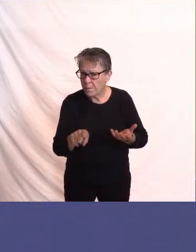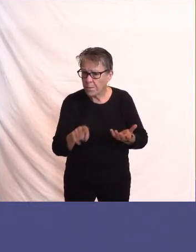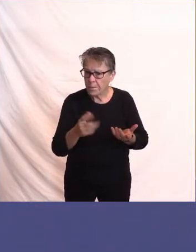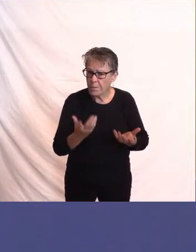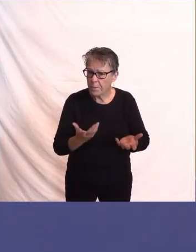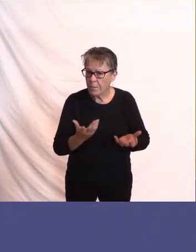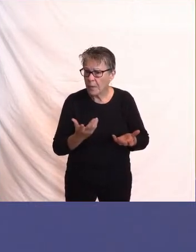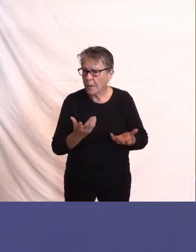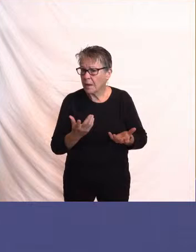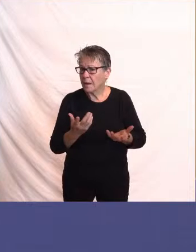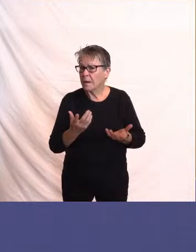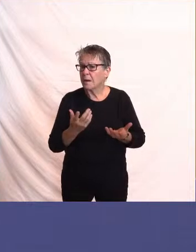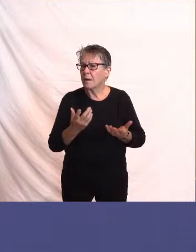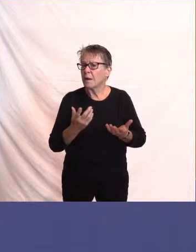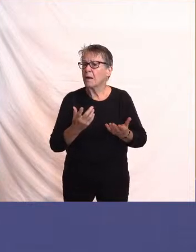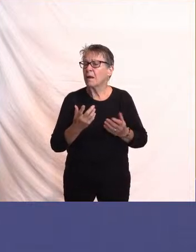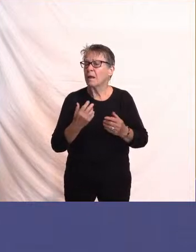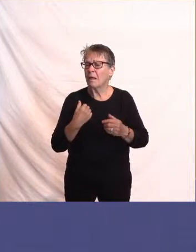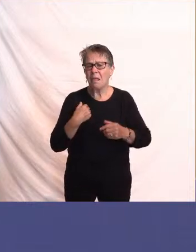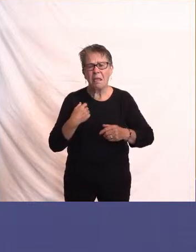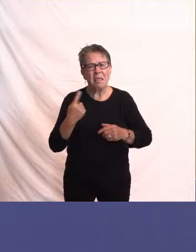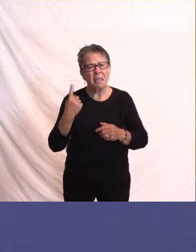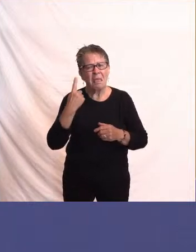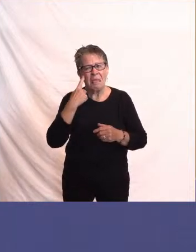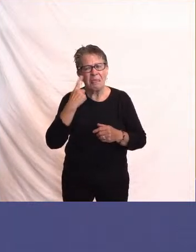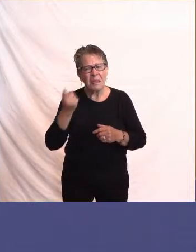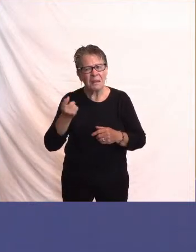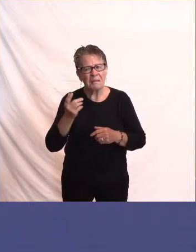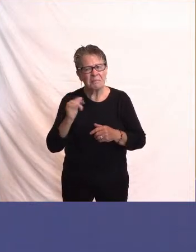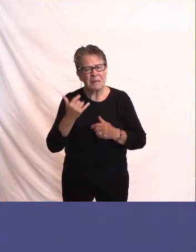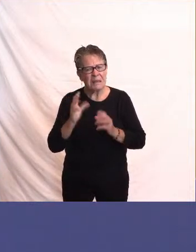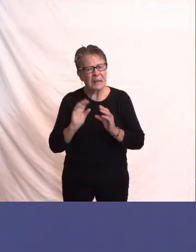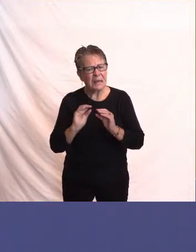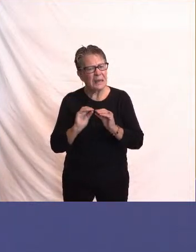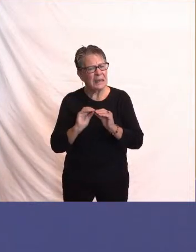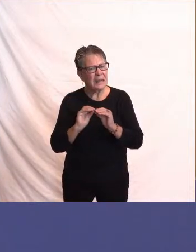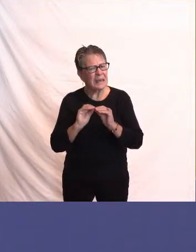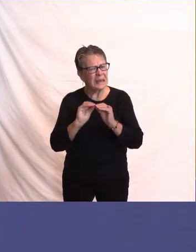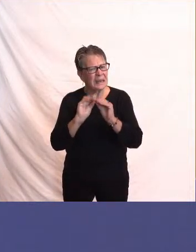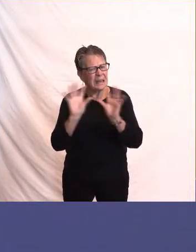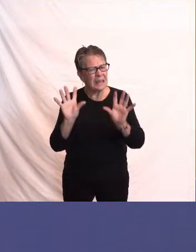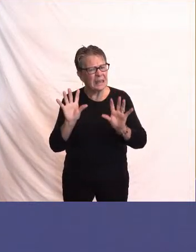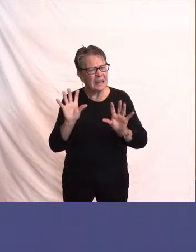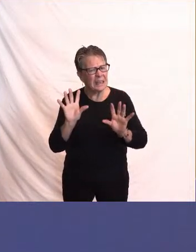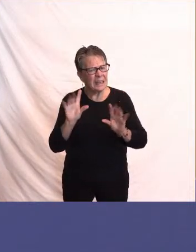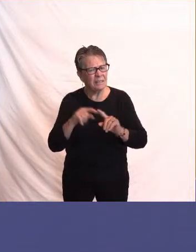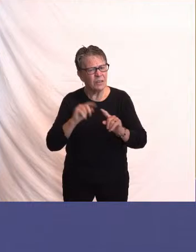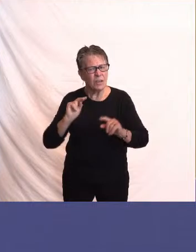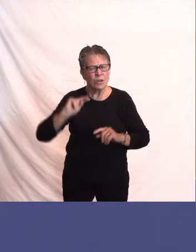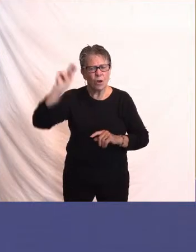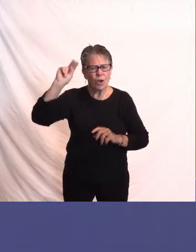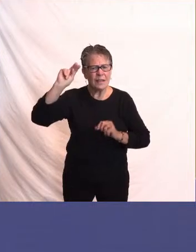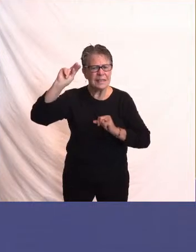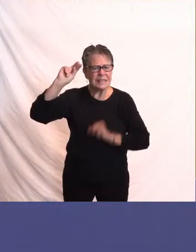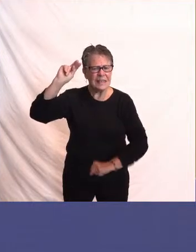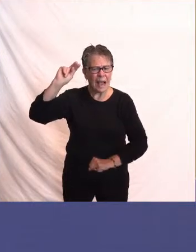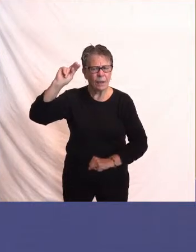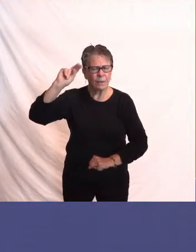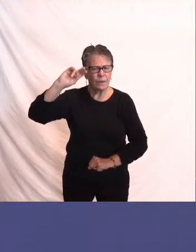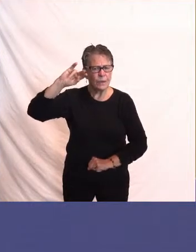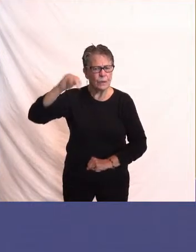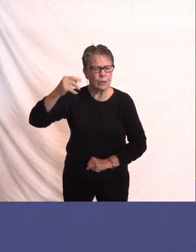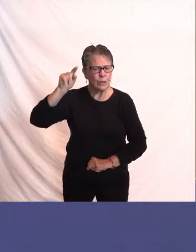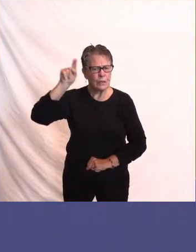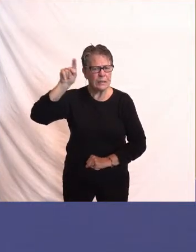in positivity rates in South Jersey in particular, how they're pretty consistently higher. Is that something that the Department of Health is